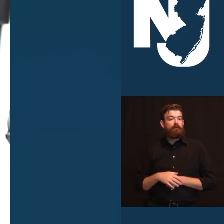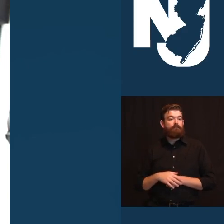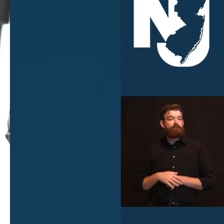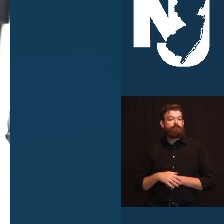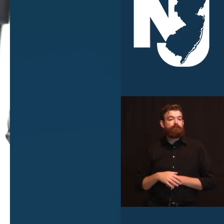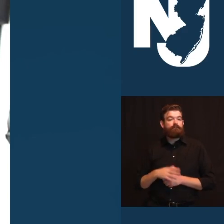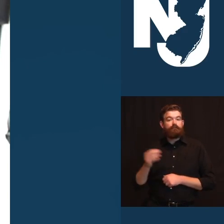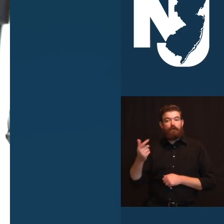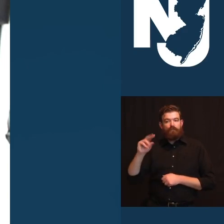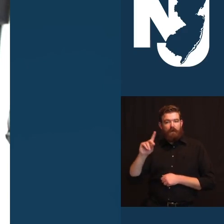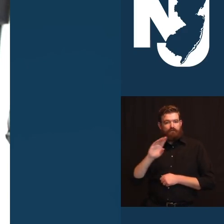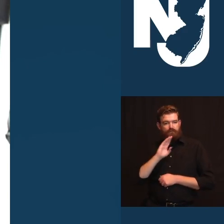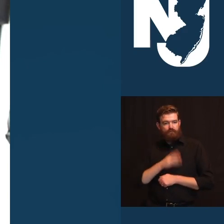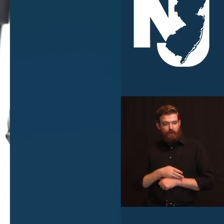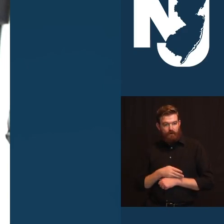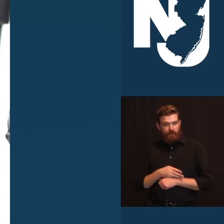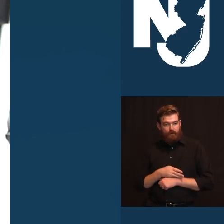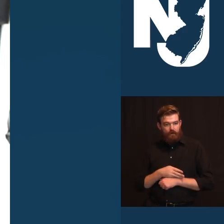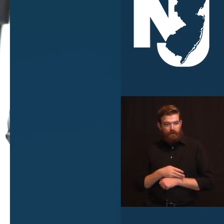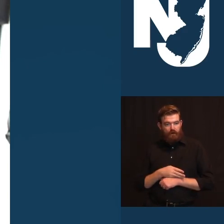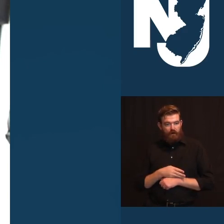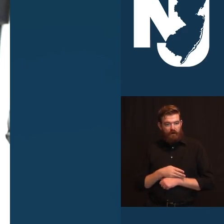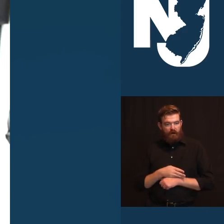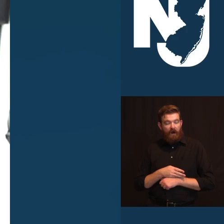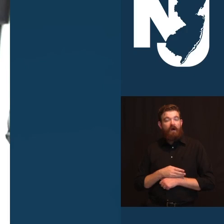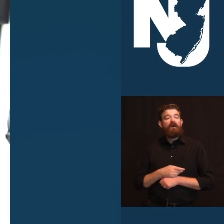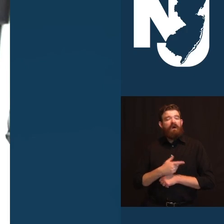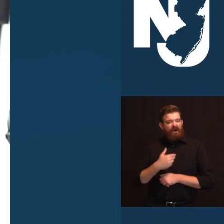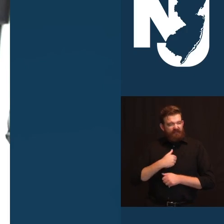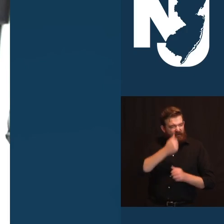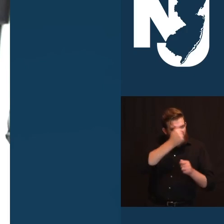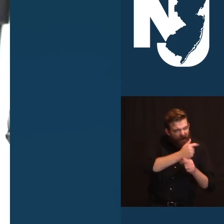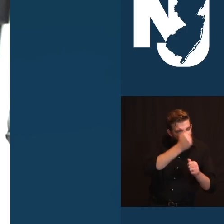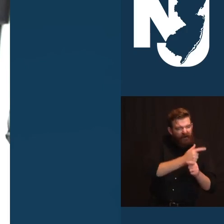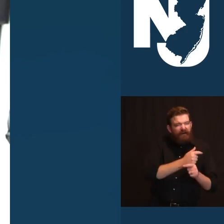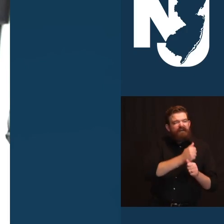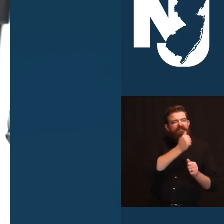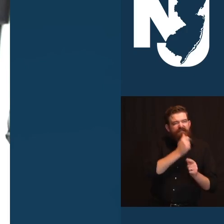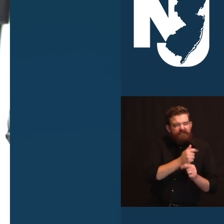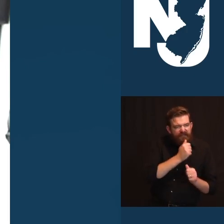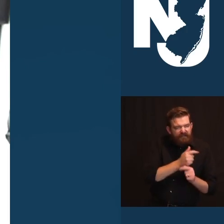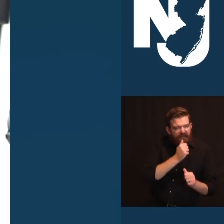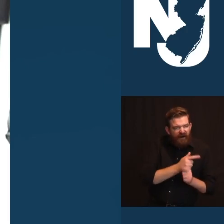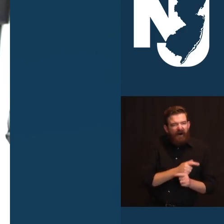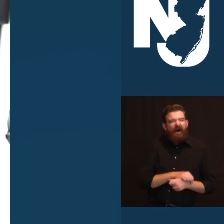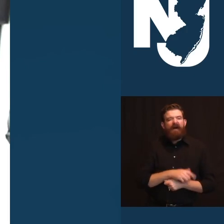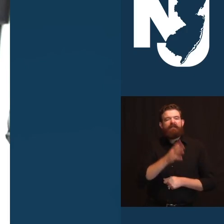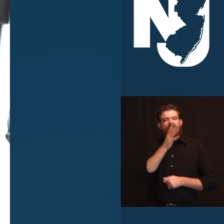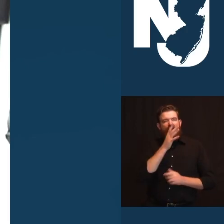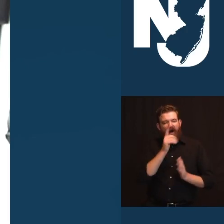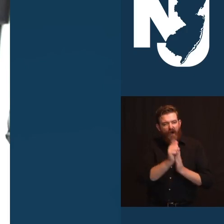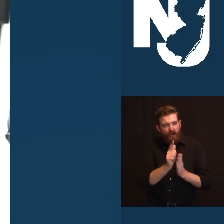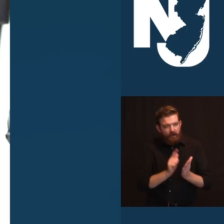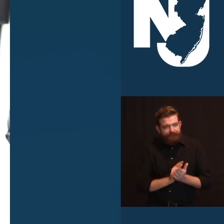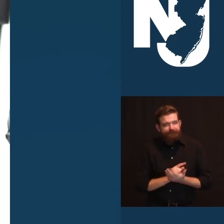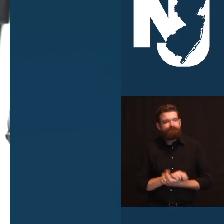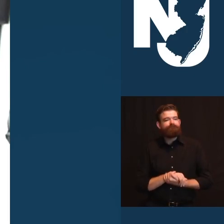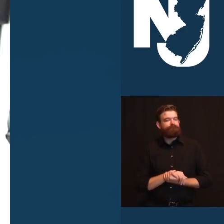as his brothers, Scott, James, and Michael, sister, Marilyn, and his mother-in-law, Phyllis. May God bless and watch over him and his